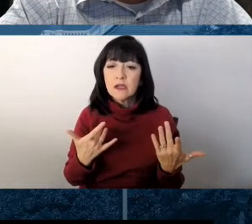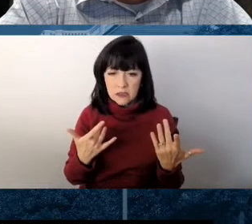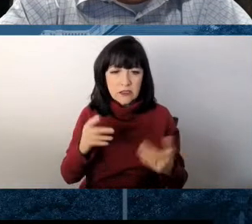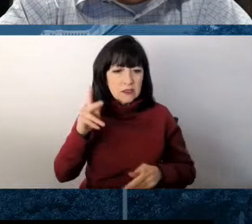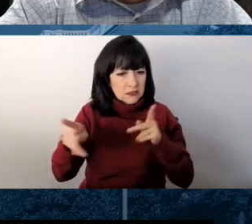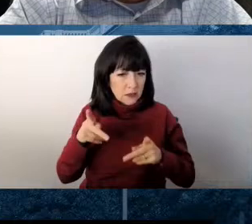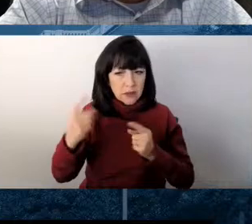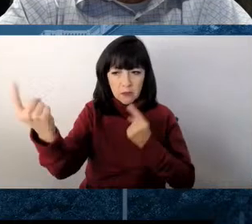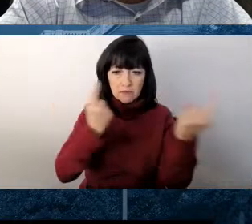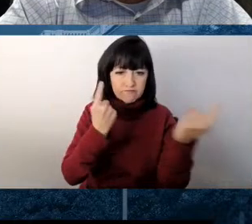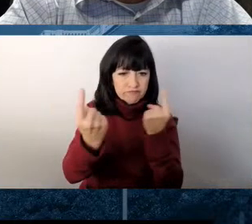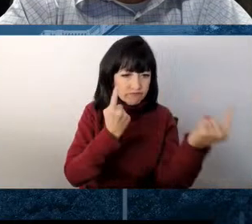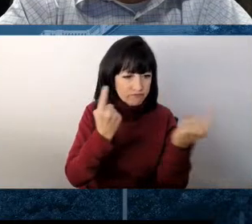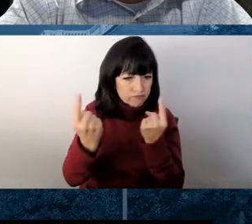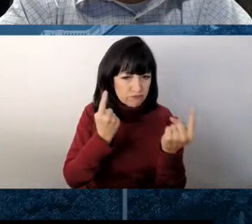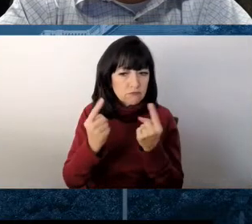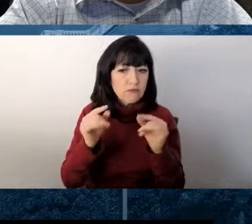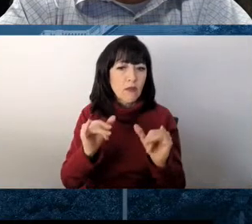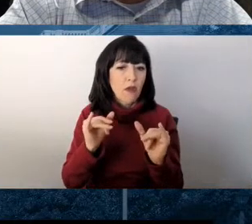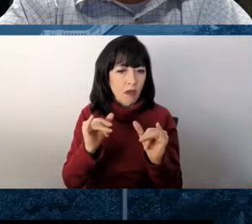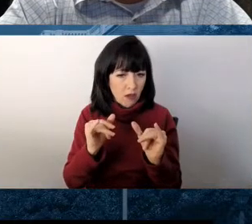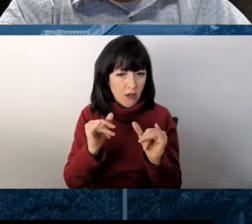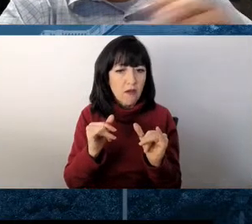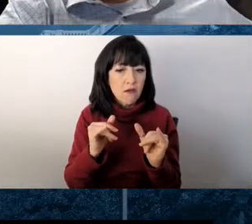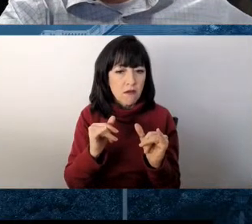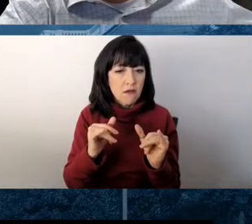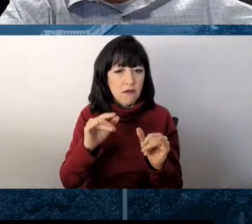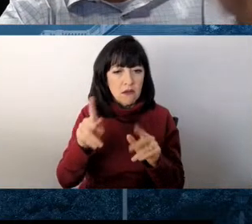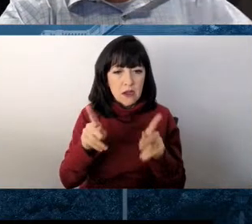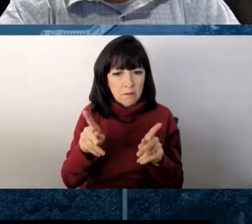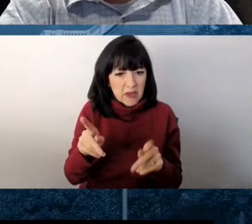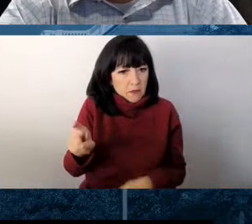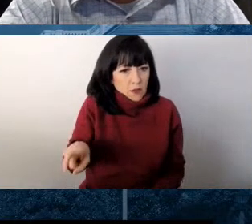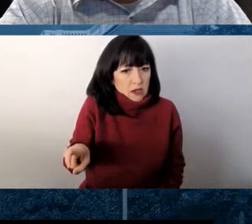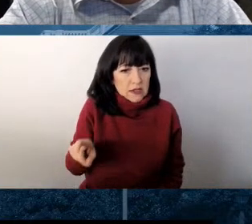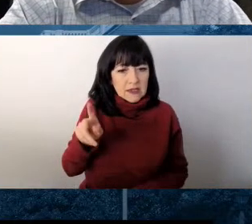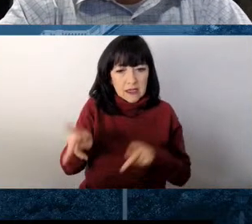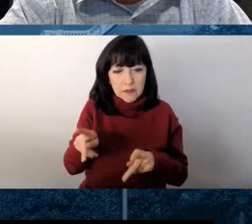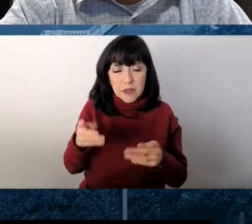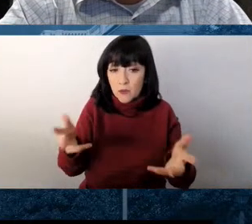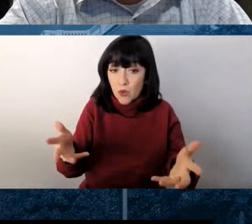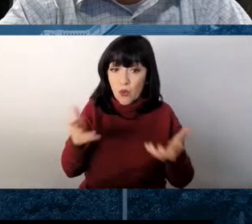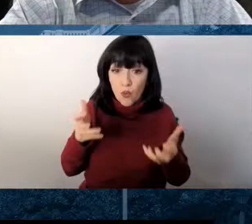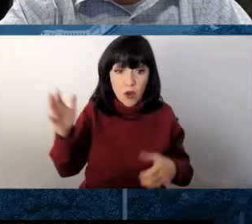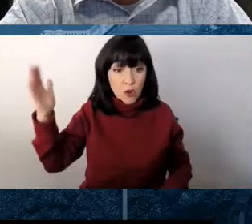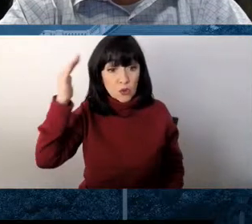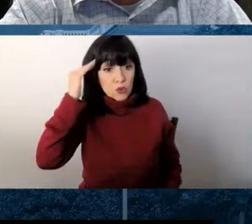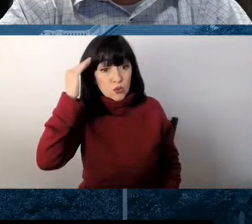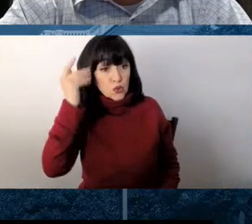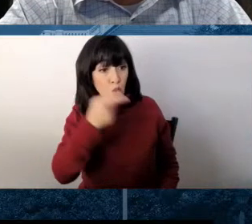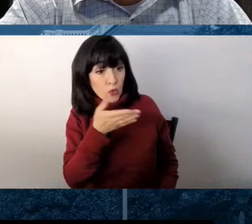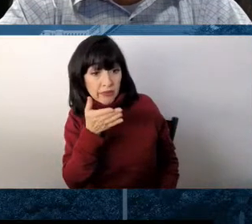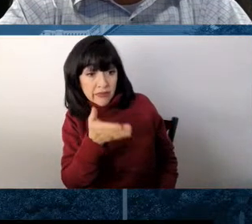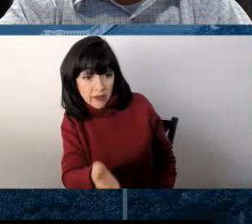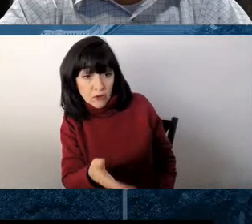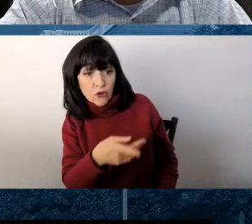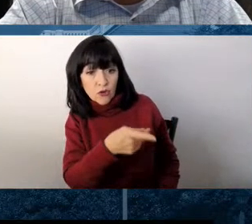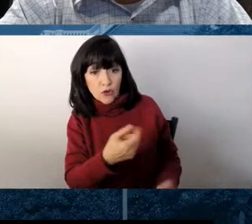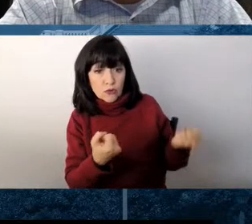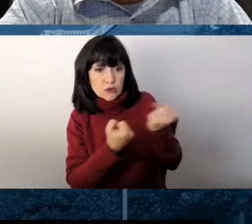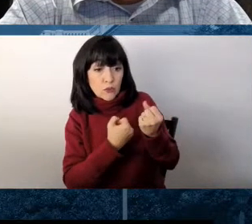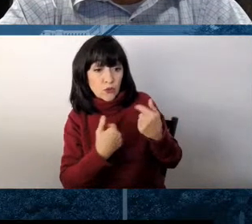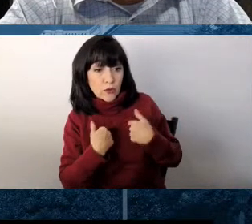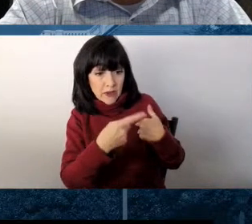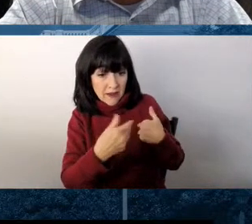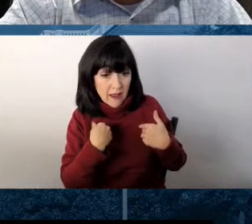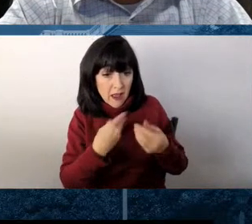build it, they will come. But it was great to see, because we saw a increase in booster rate and actually vaccination rate up